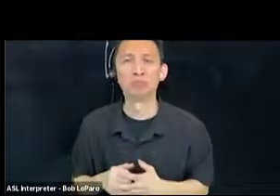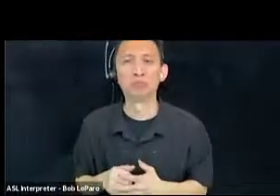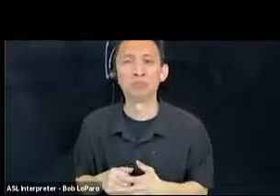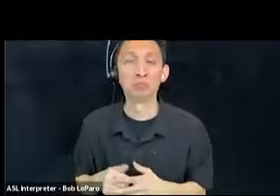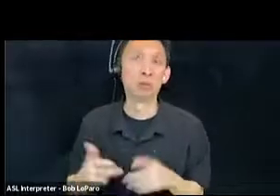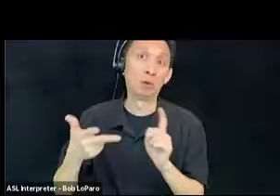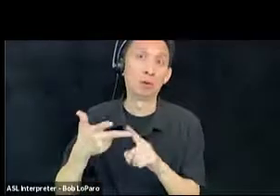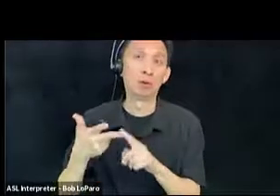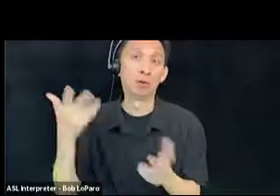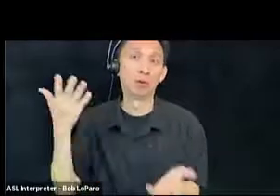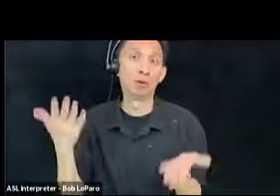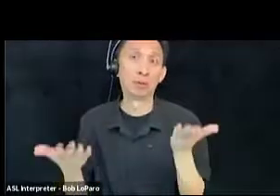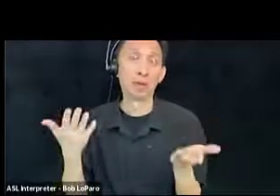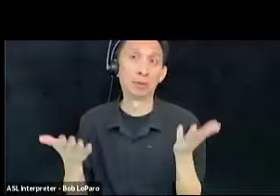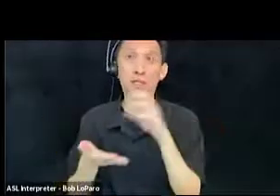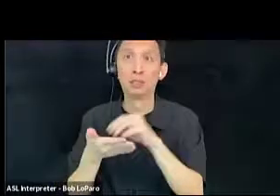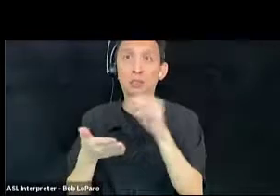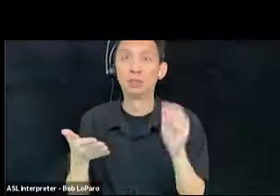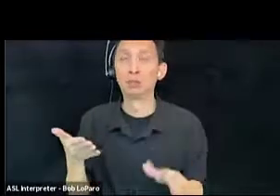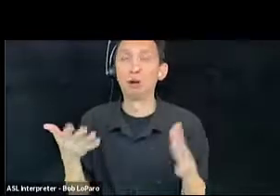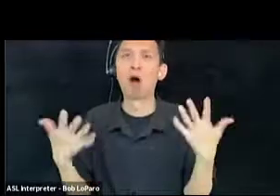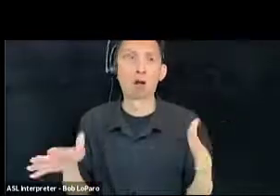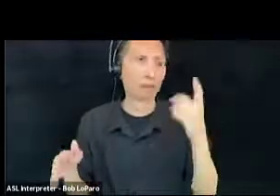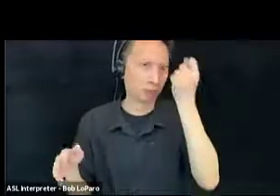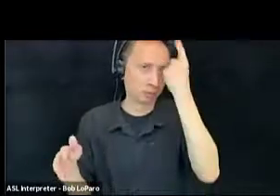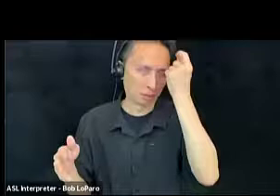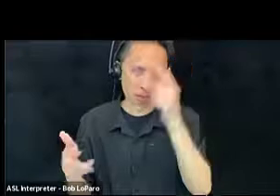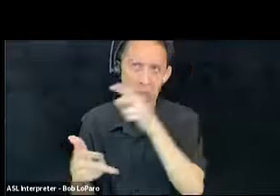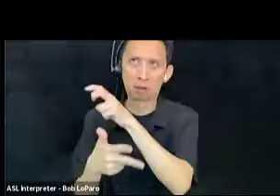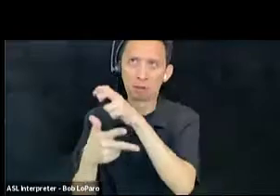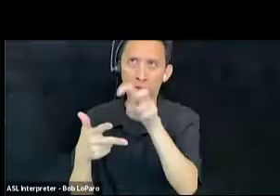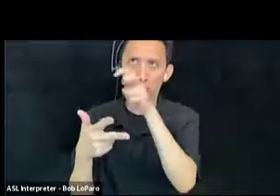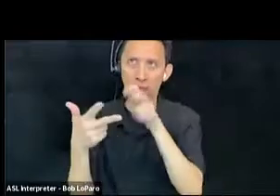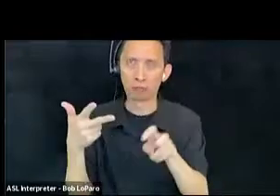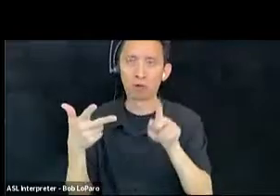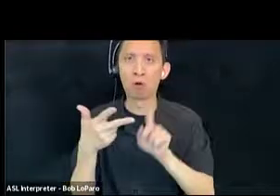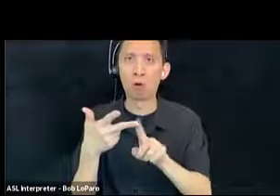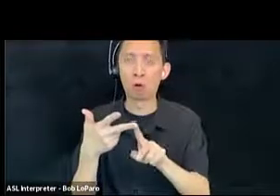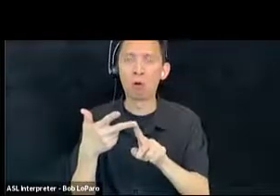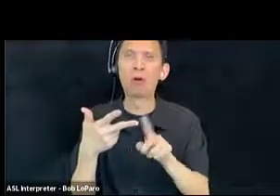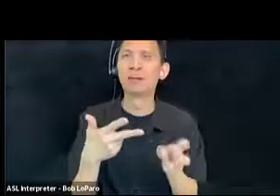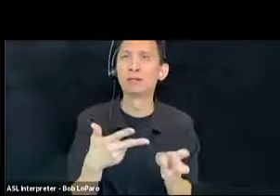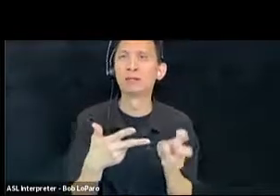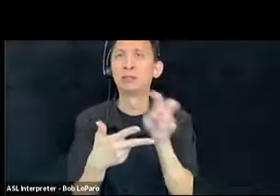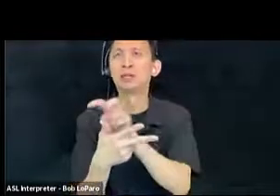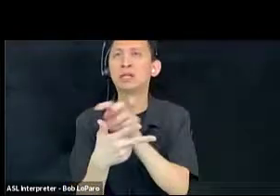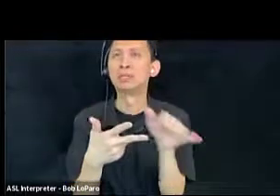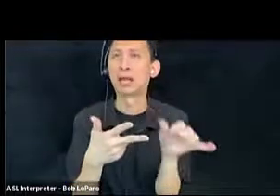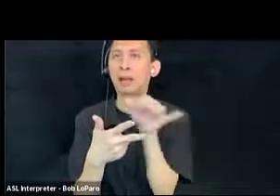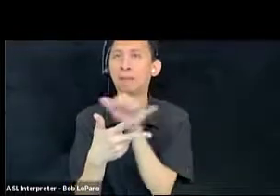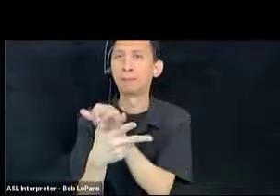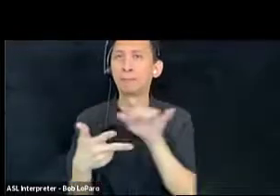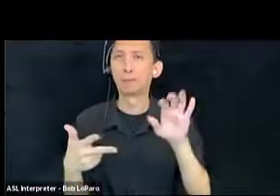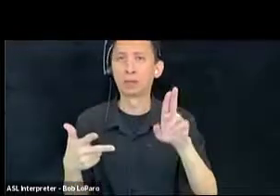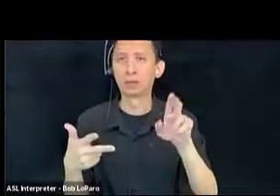child who already has made some symbolic meaning connections, but now we just need to find a symbol for bus.